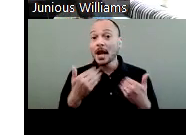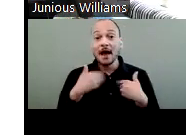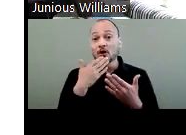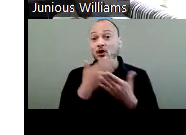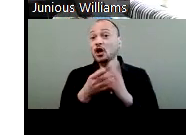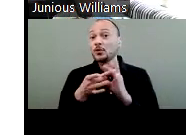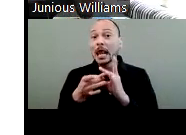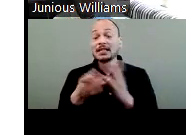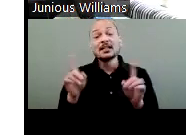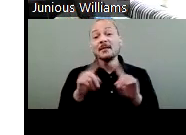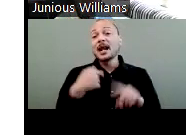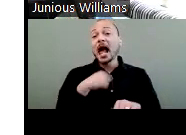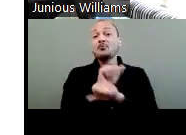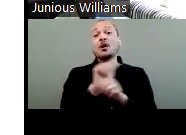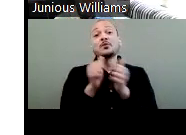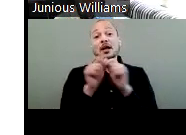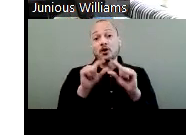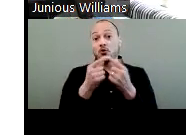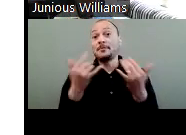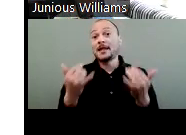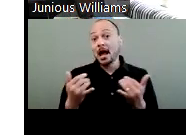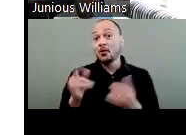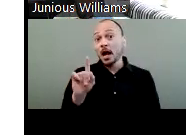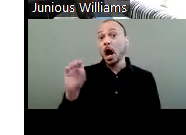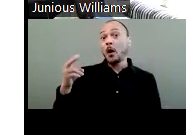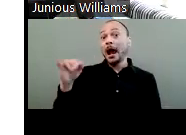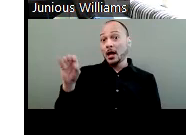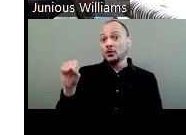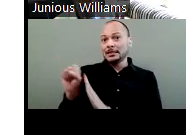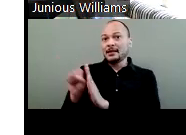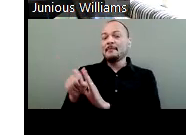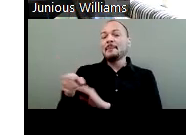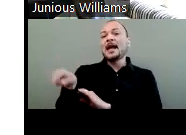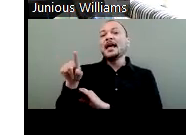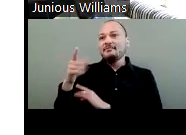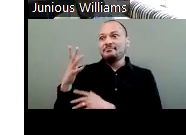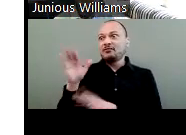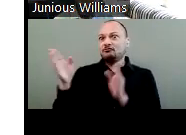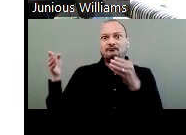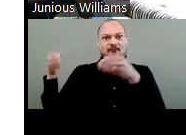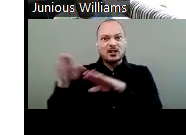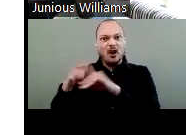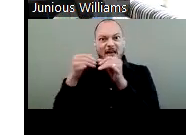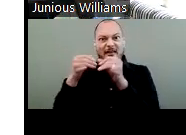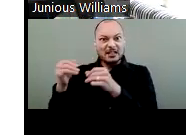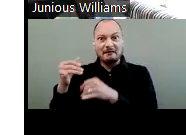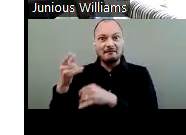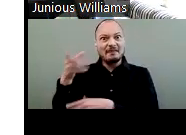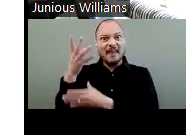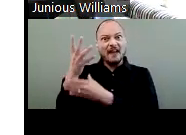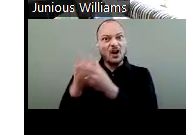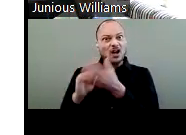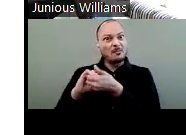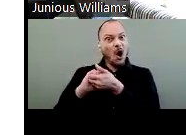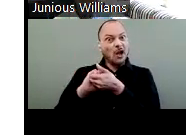relations, but I'm working with a group right now in Ohio where they've gotten so focused on the individual, they've lost